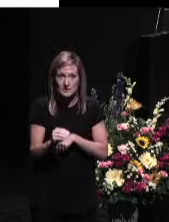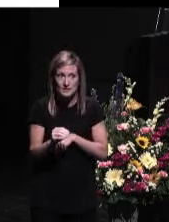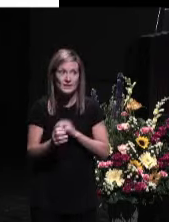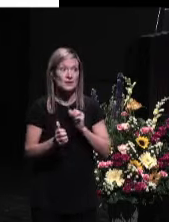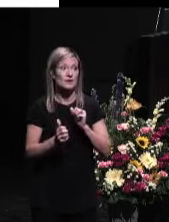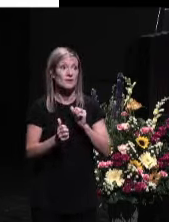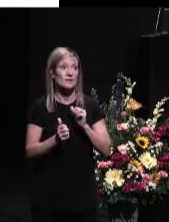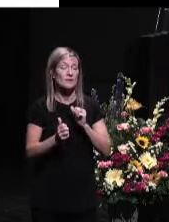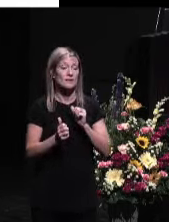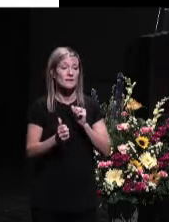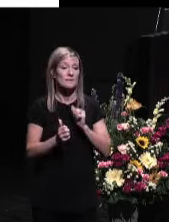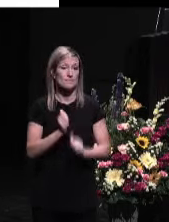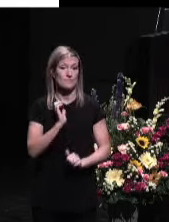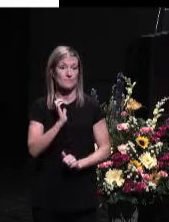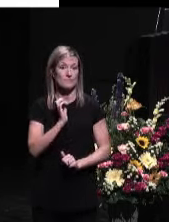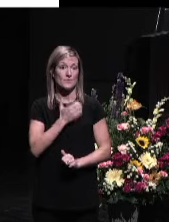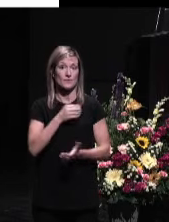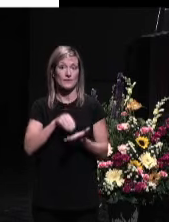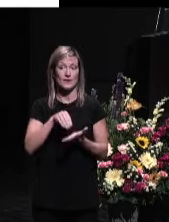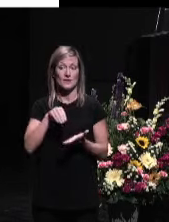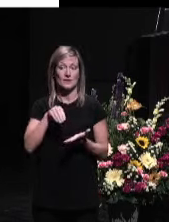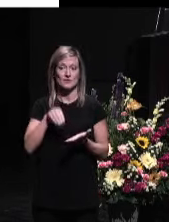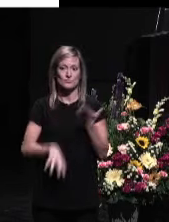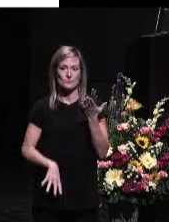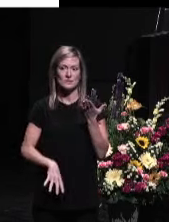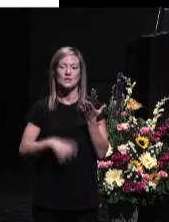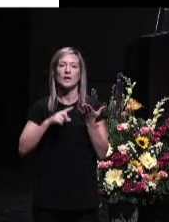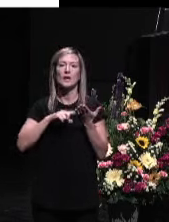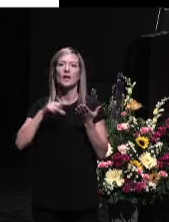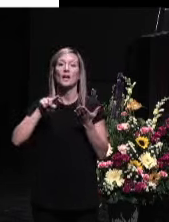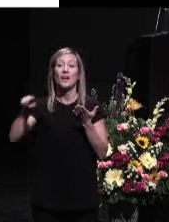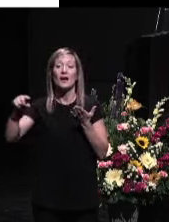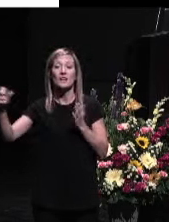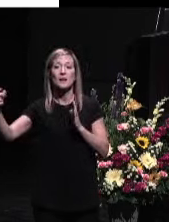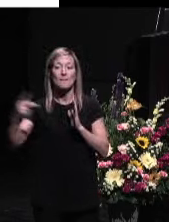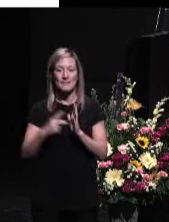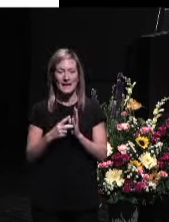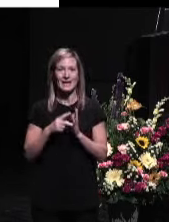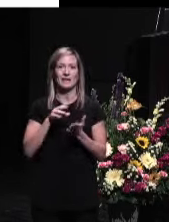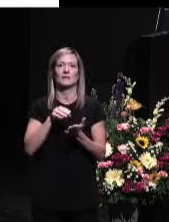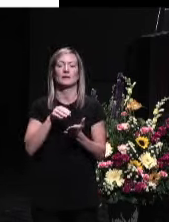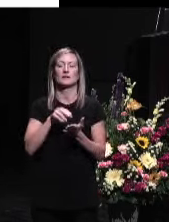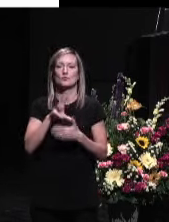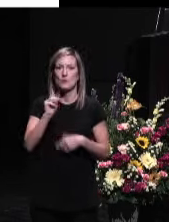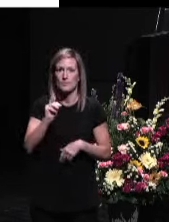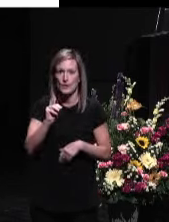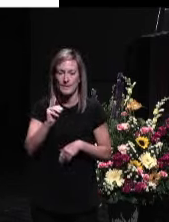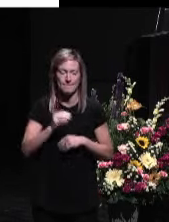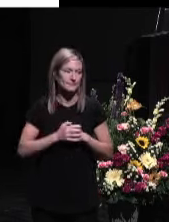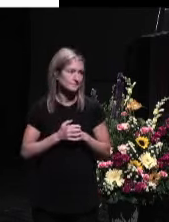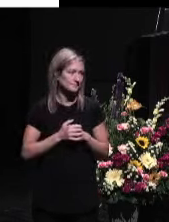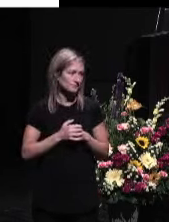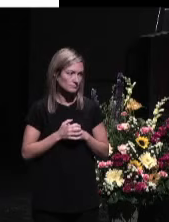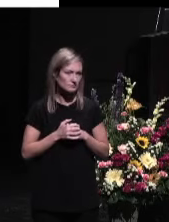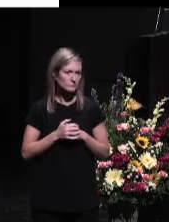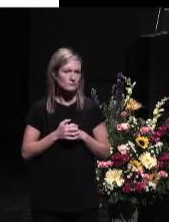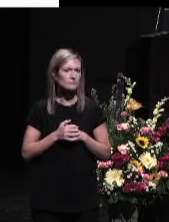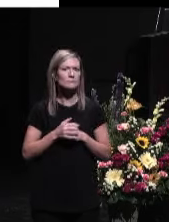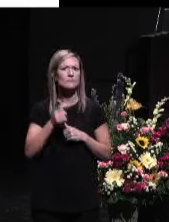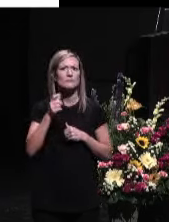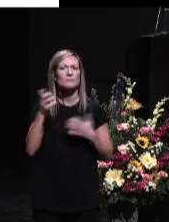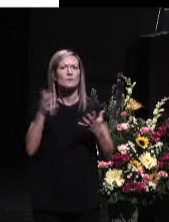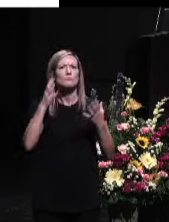students are returning students. This is where we can have the most impact. And who has the impact and what determines whether students come